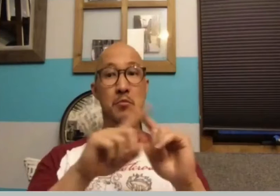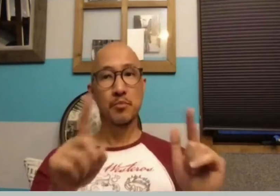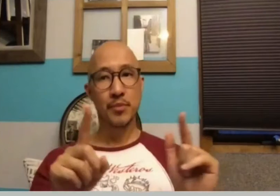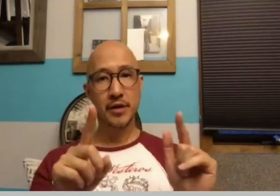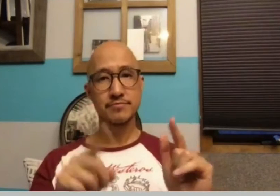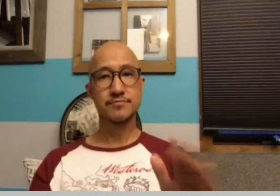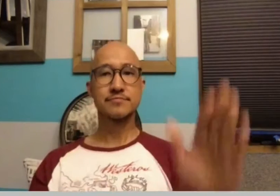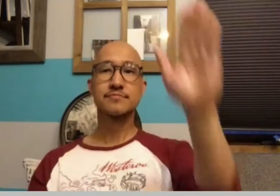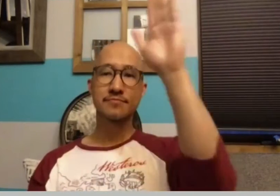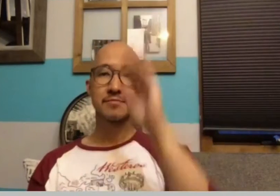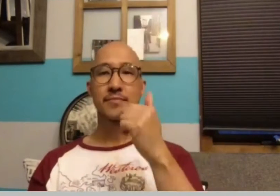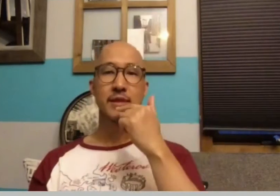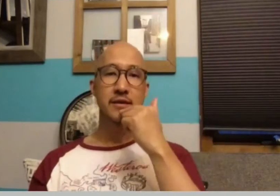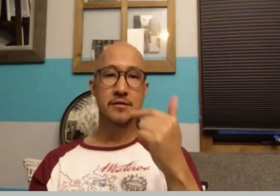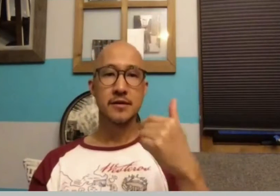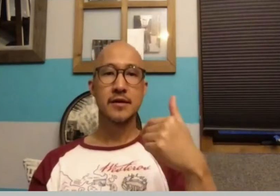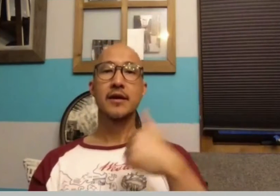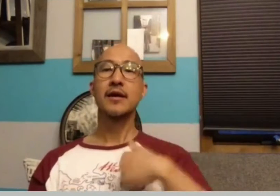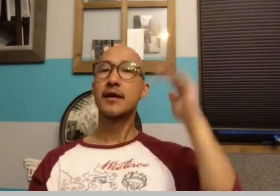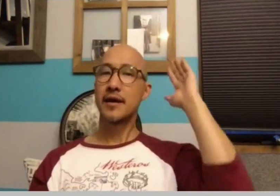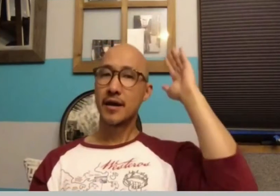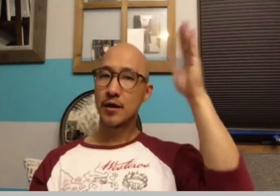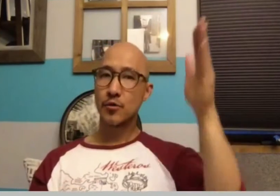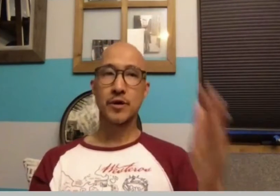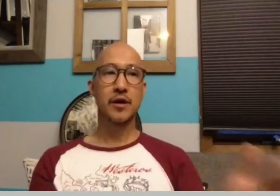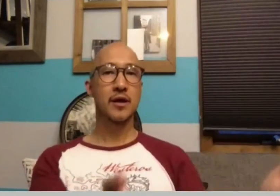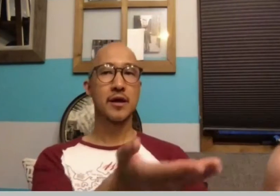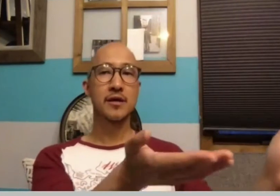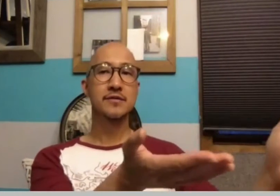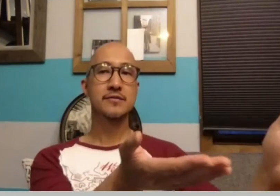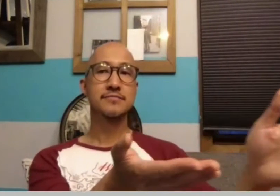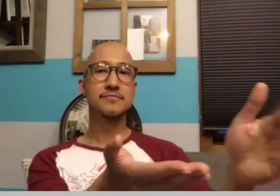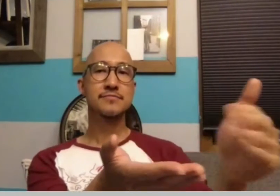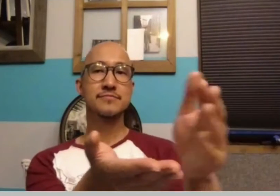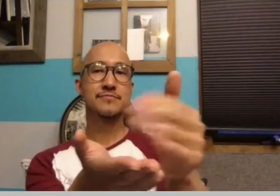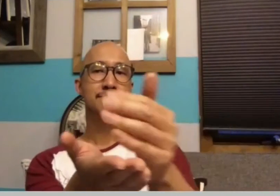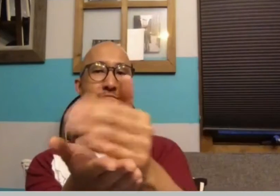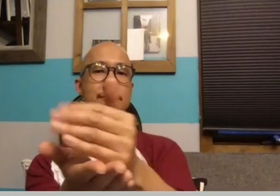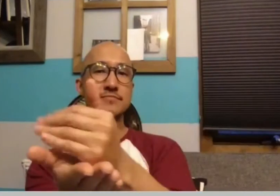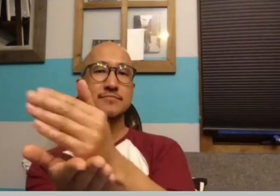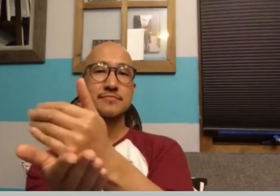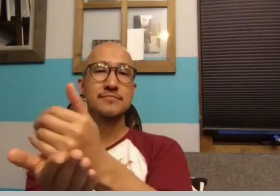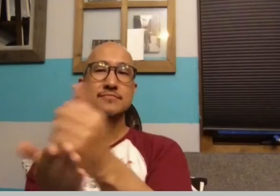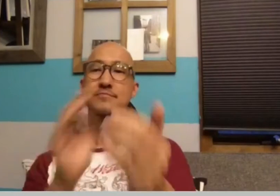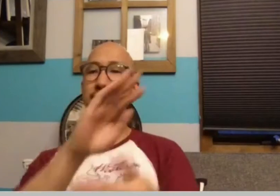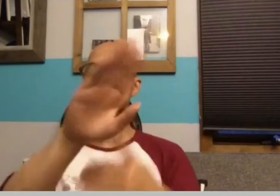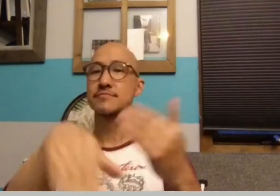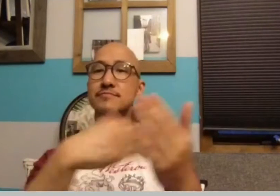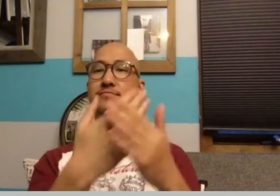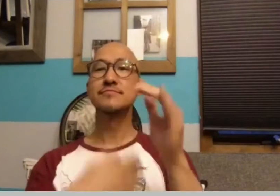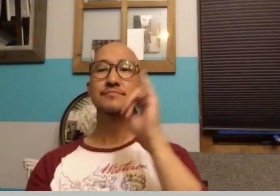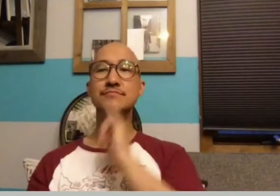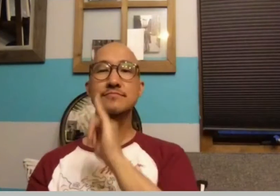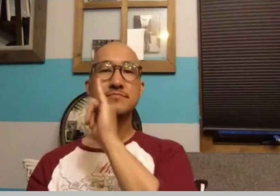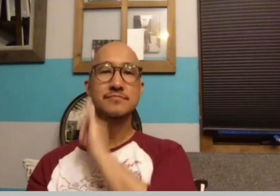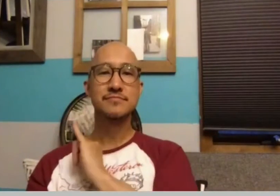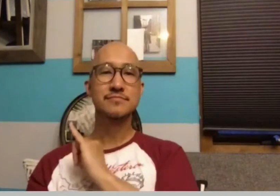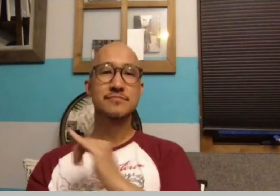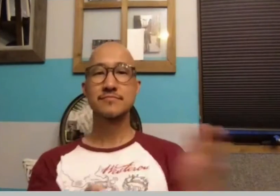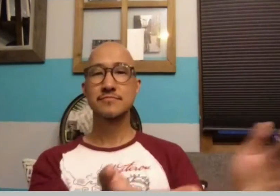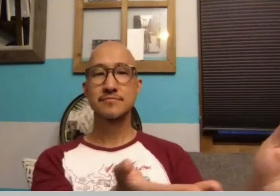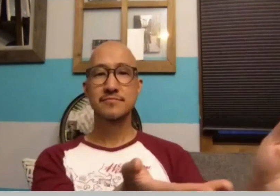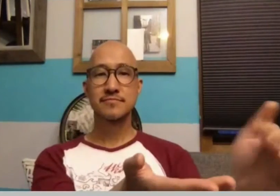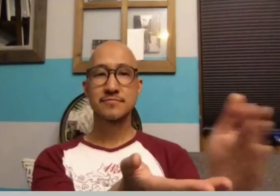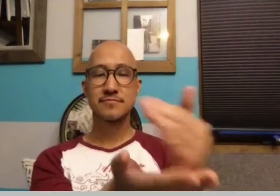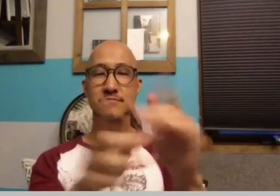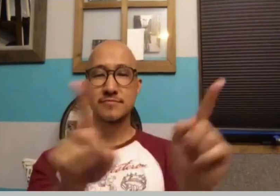gather all of you, Jacob. I will surely bring together the remnants of Israel. I will bring them together like the sheep in the pen,